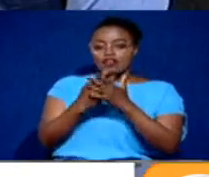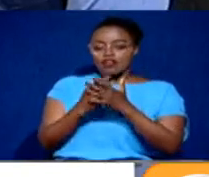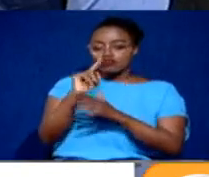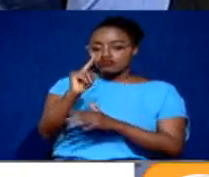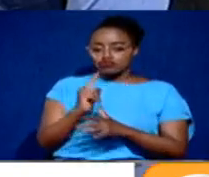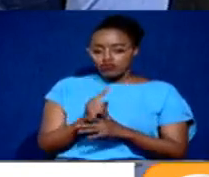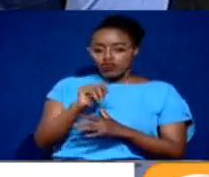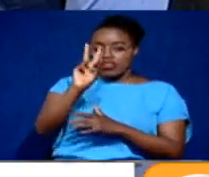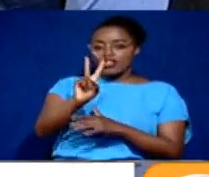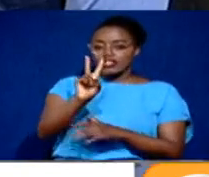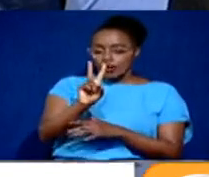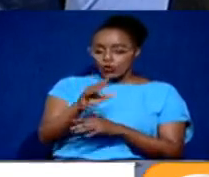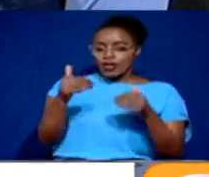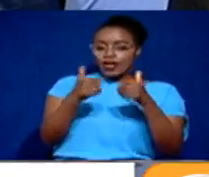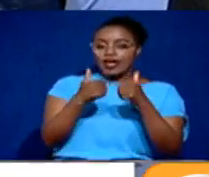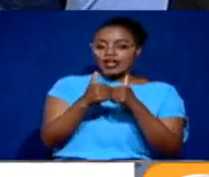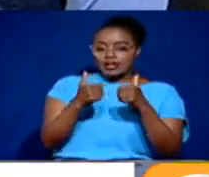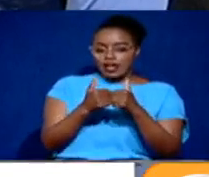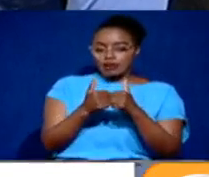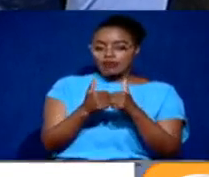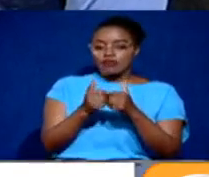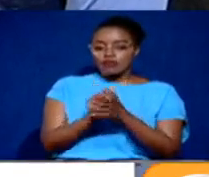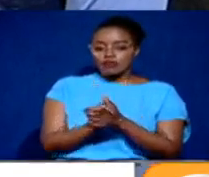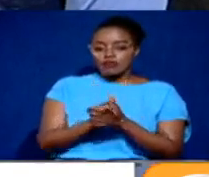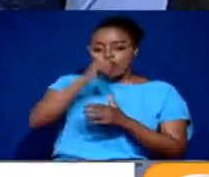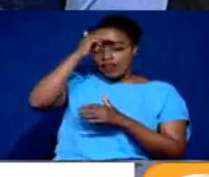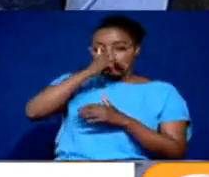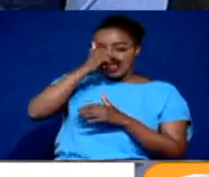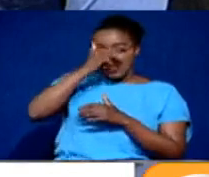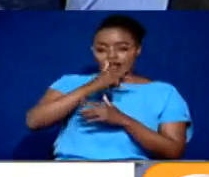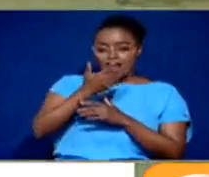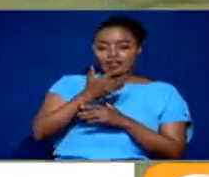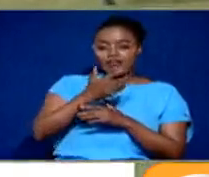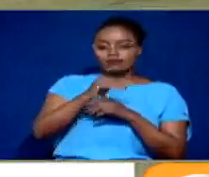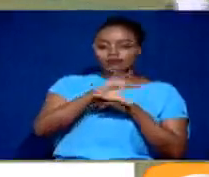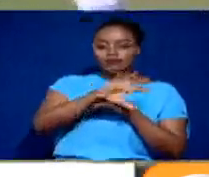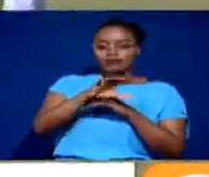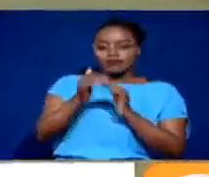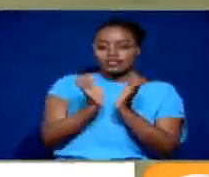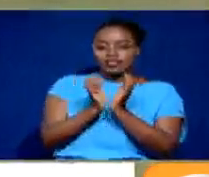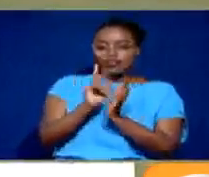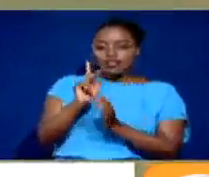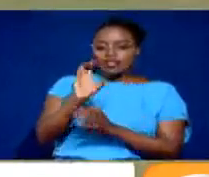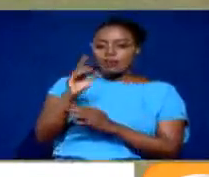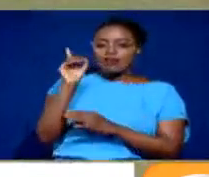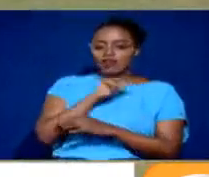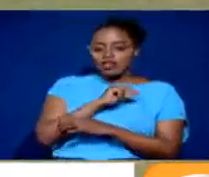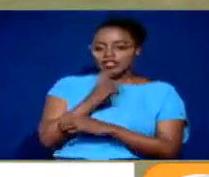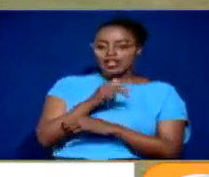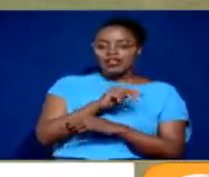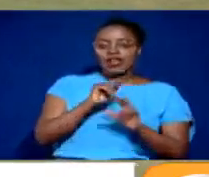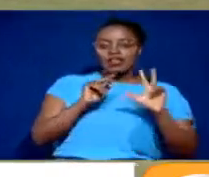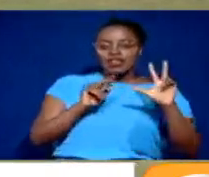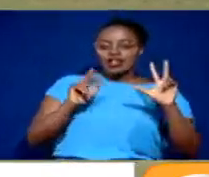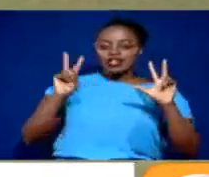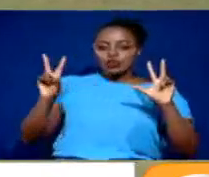up for the second consecutive match. Now, at the Theka County Stadium, a disappointed KCB finished the season with a 3-2